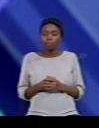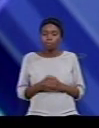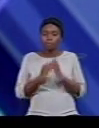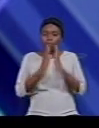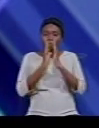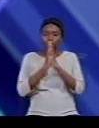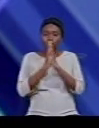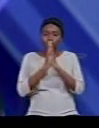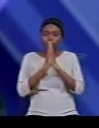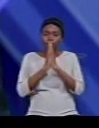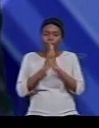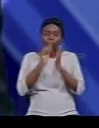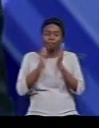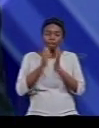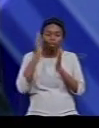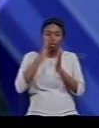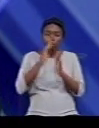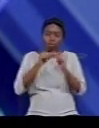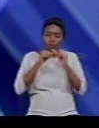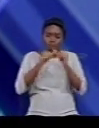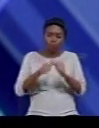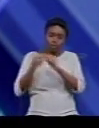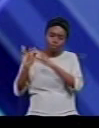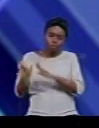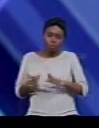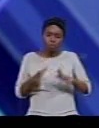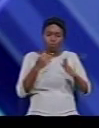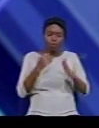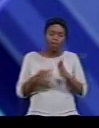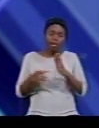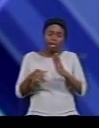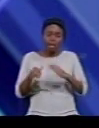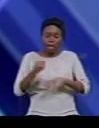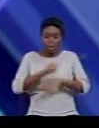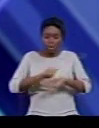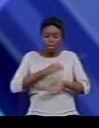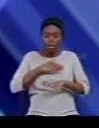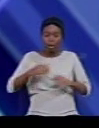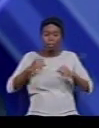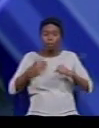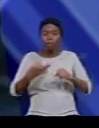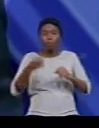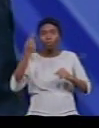Pray for the continuous flow of anointing and power of God upon his servant, our Father in the Lord.